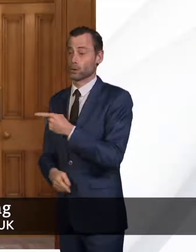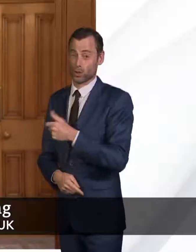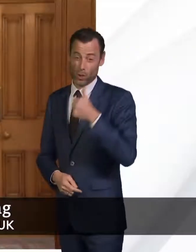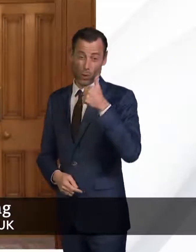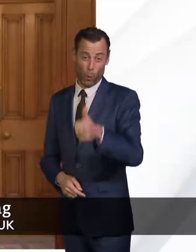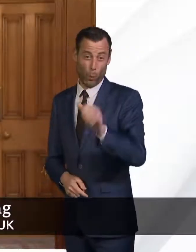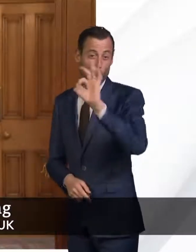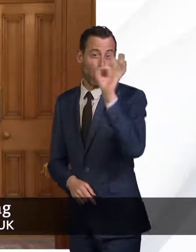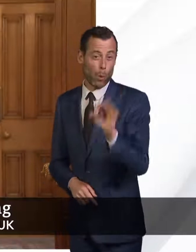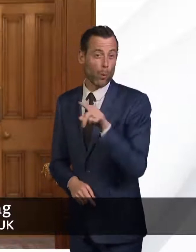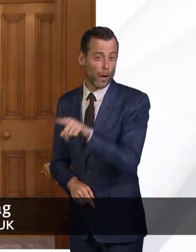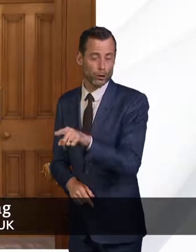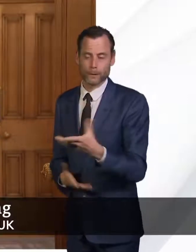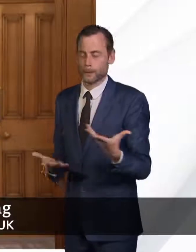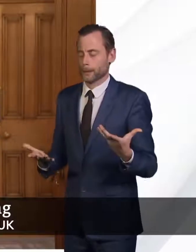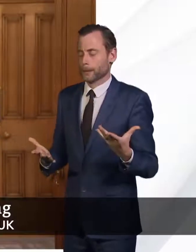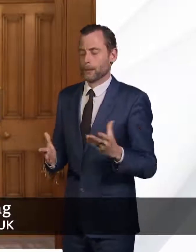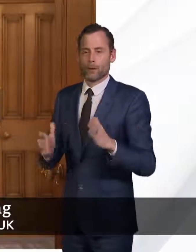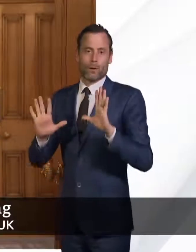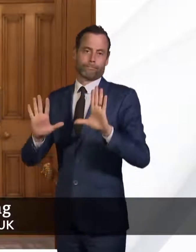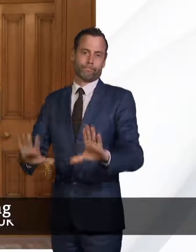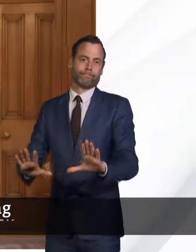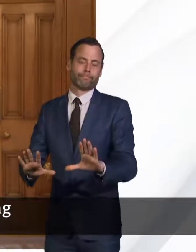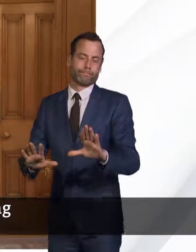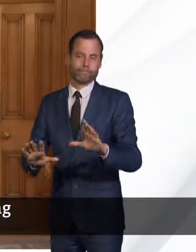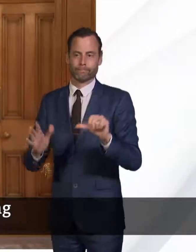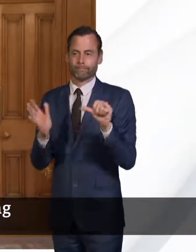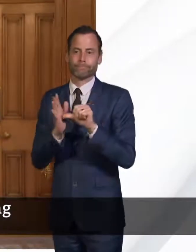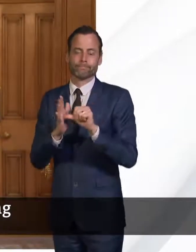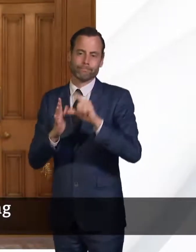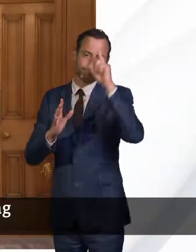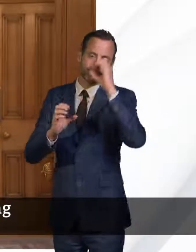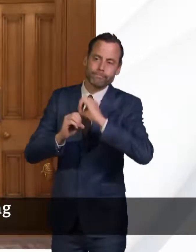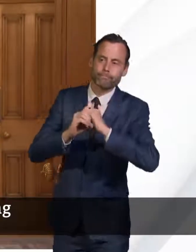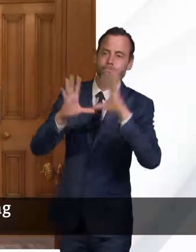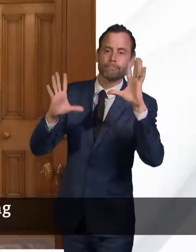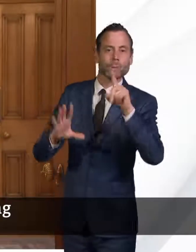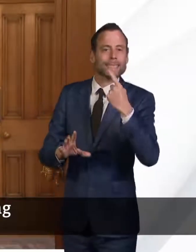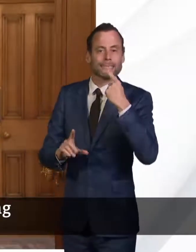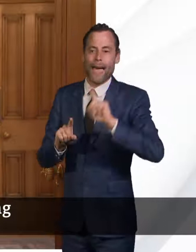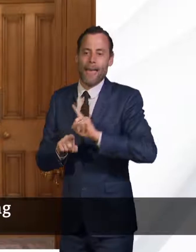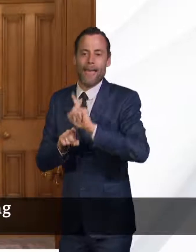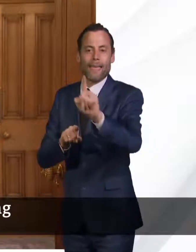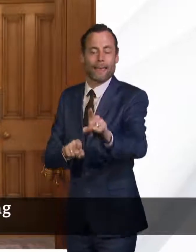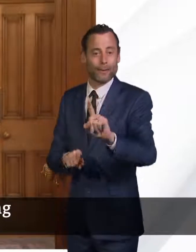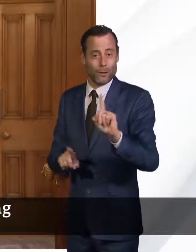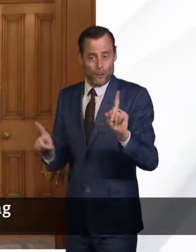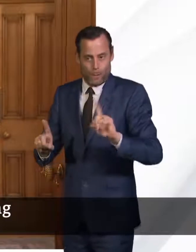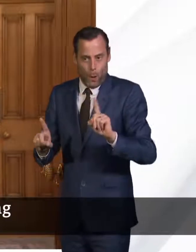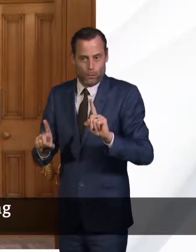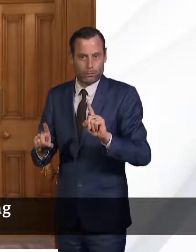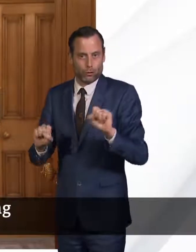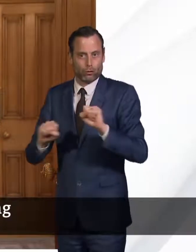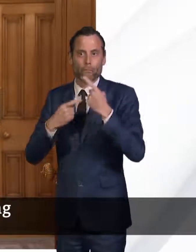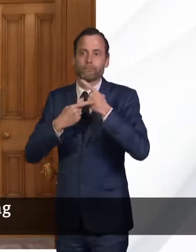that it is still too early to say when we're going to be able to get schools to go back, because there are